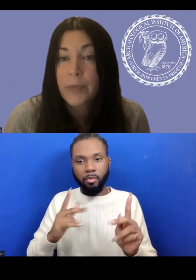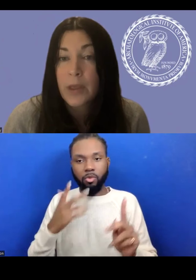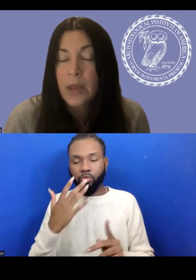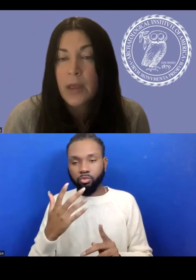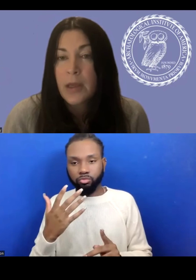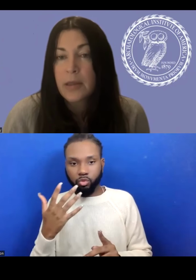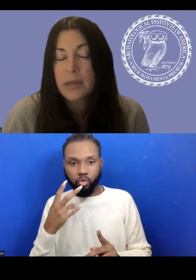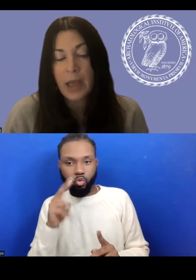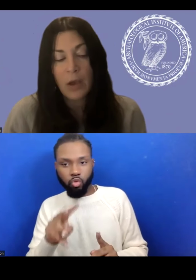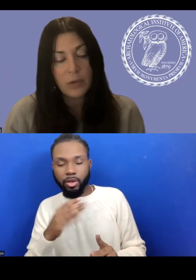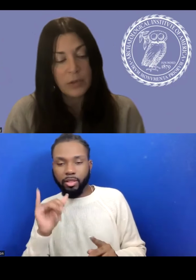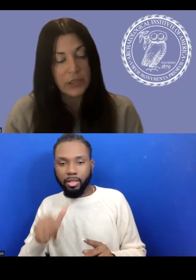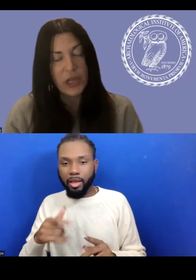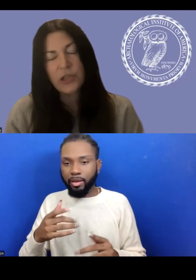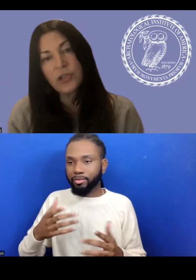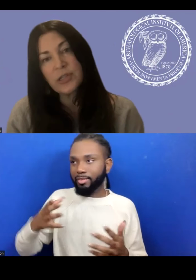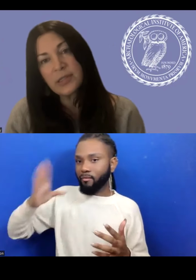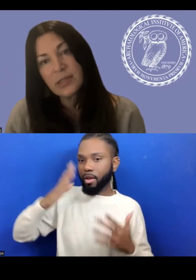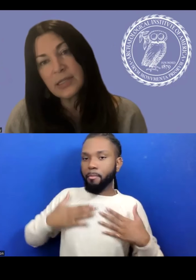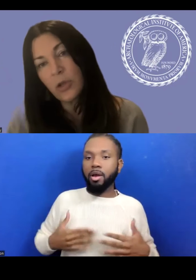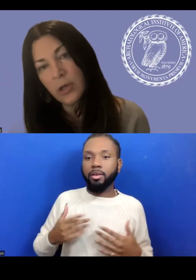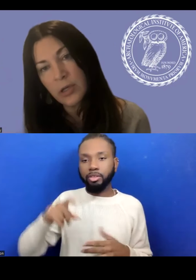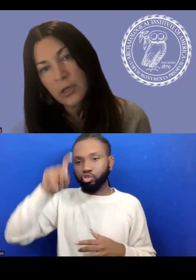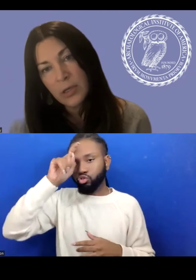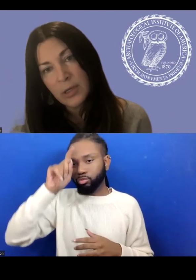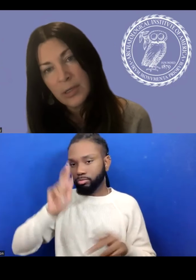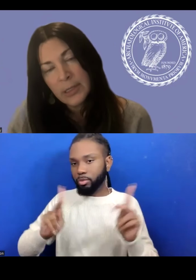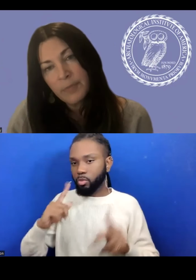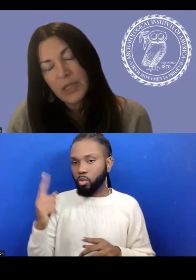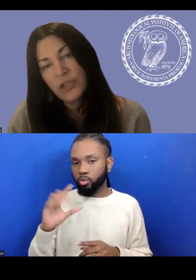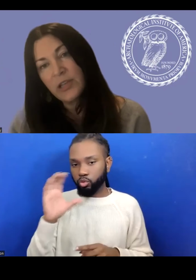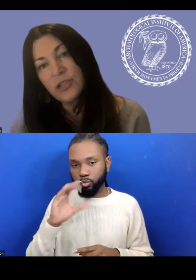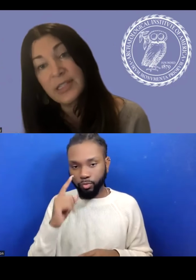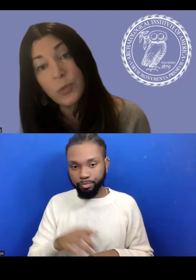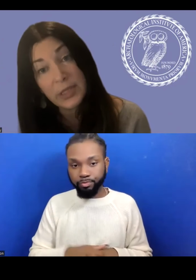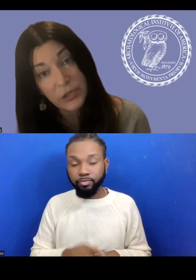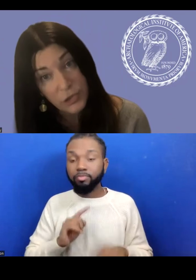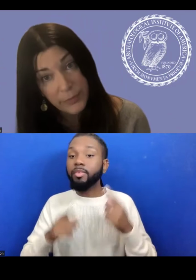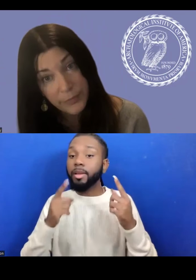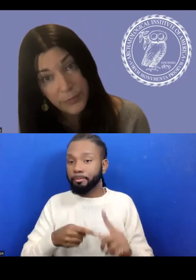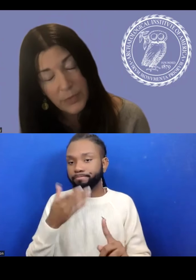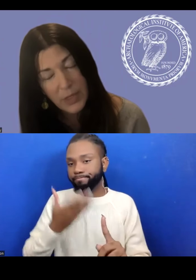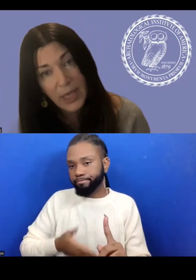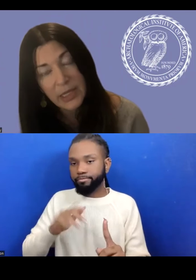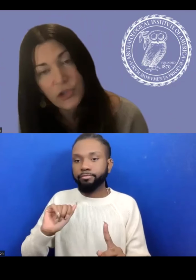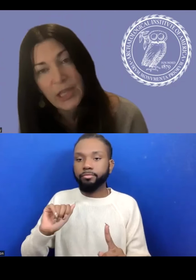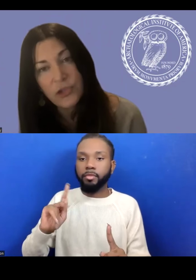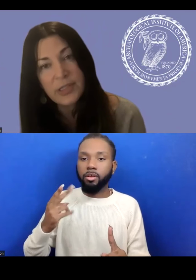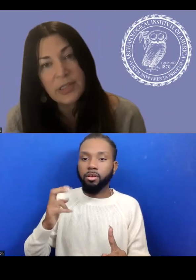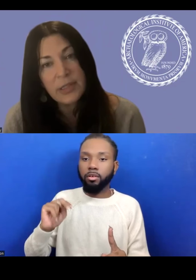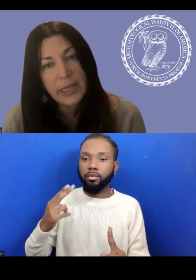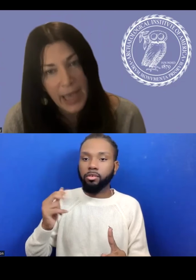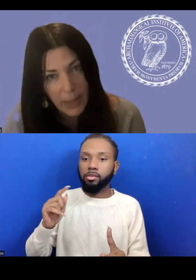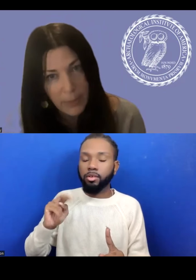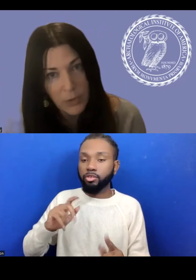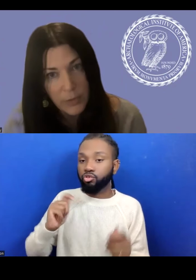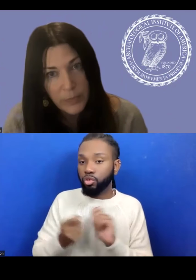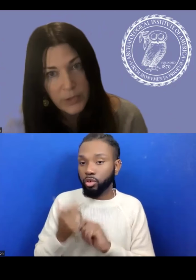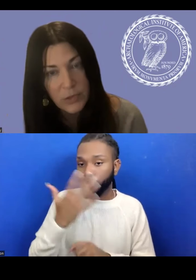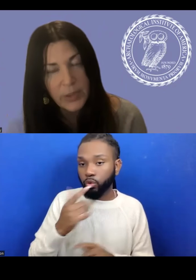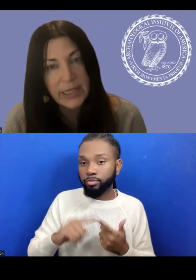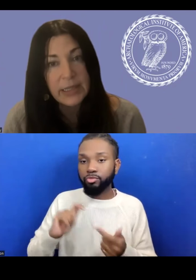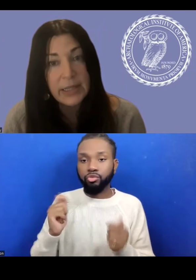for. Now, he changes his look, he changes the religion, and he changes the